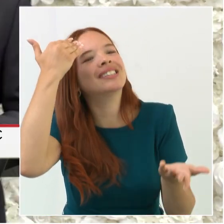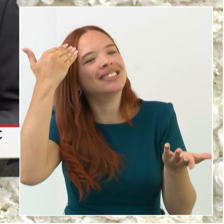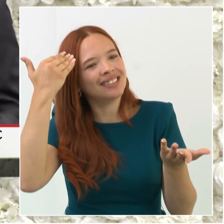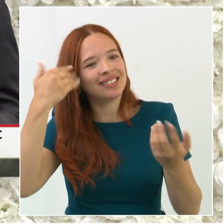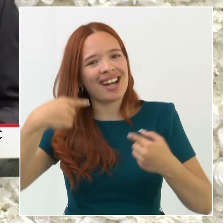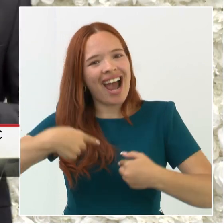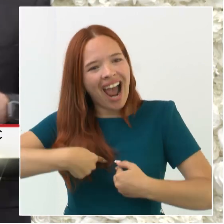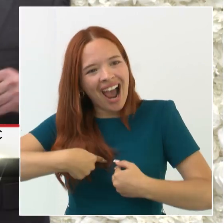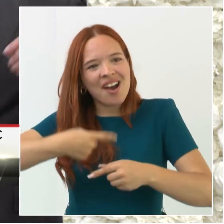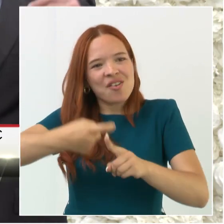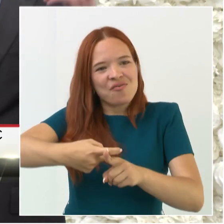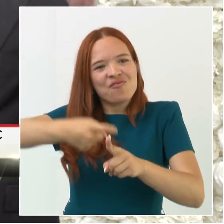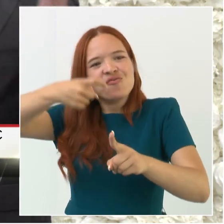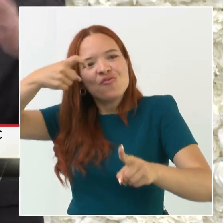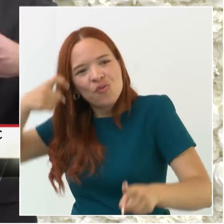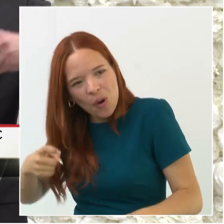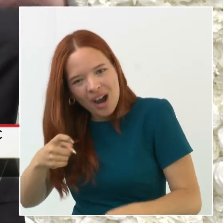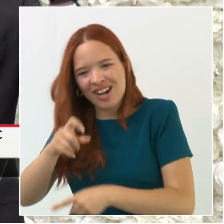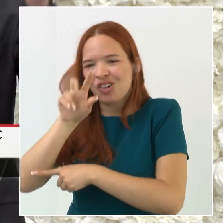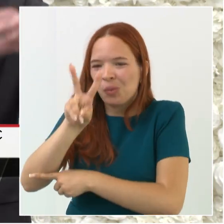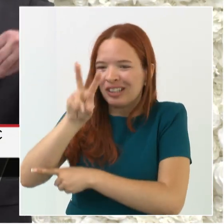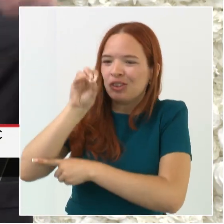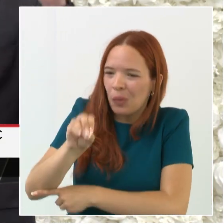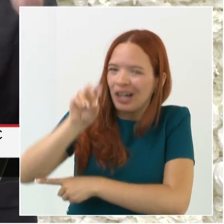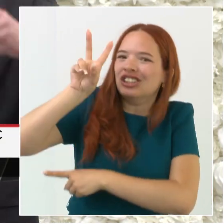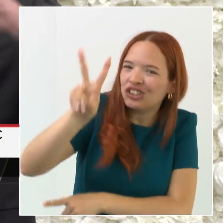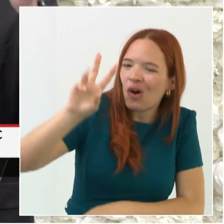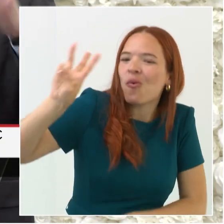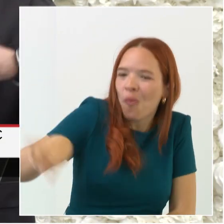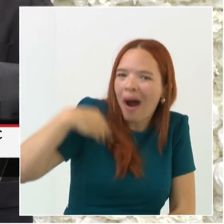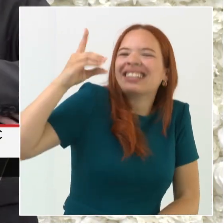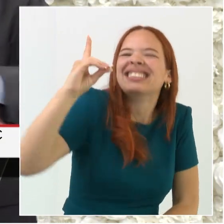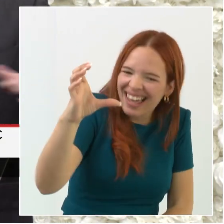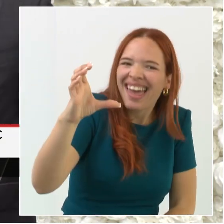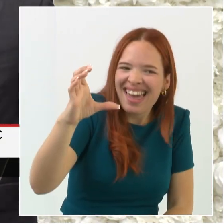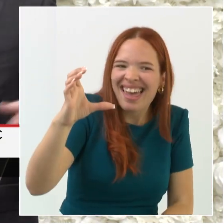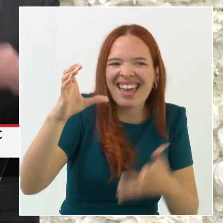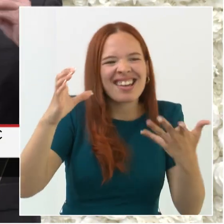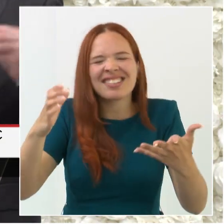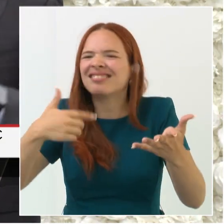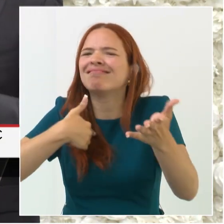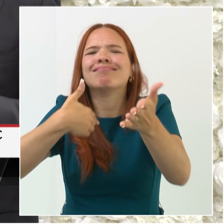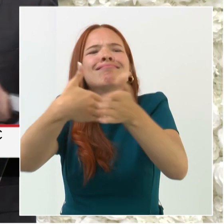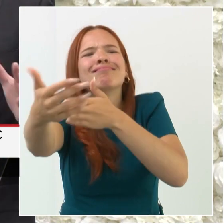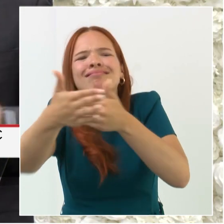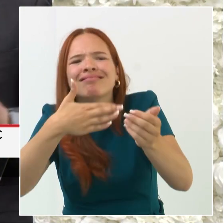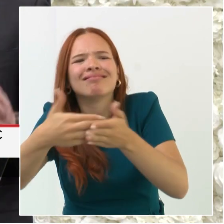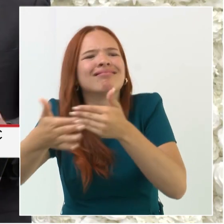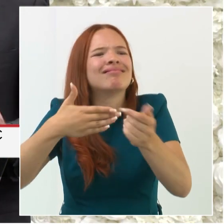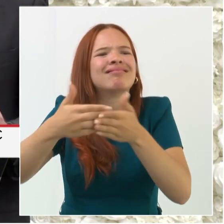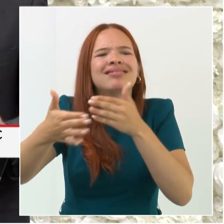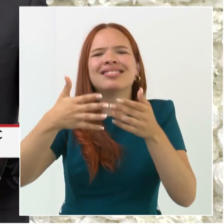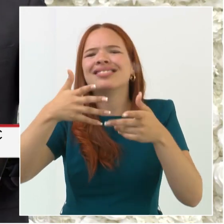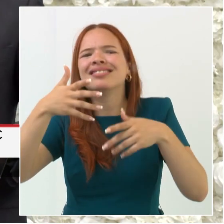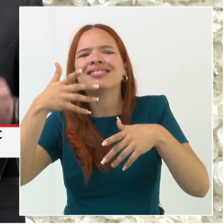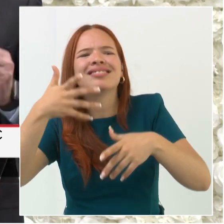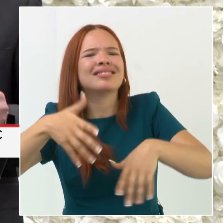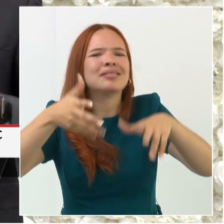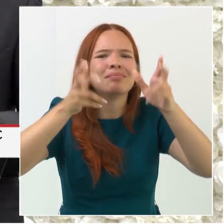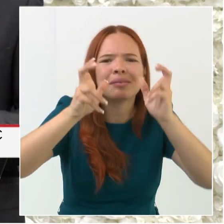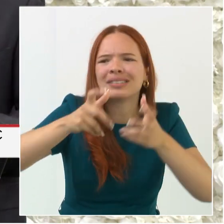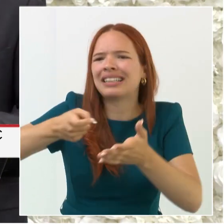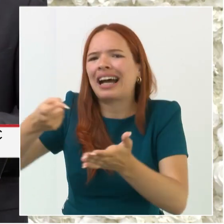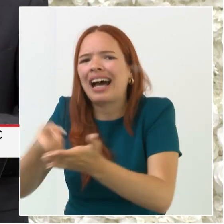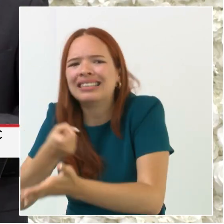right? So I mean, you talk about the football team, the basketball team, hockey, baseball, you name it. I'm a home team fan. And I'm a